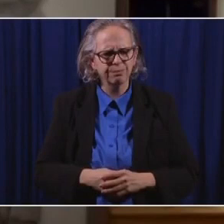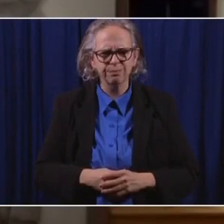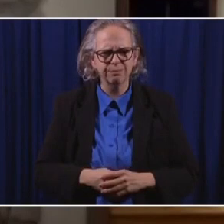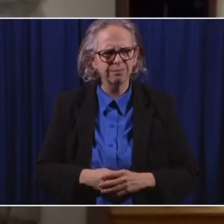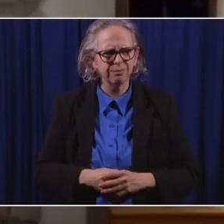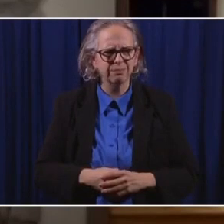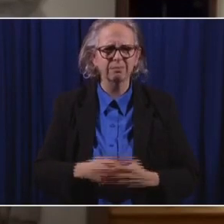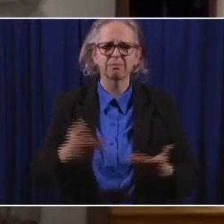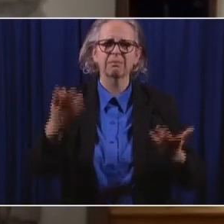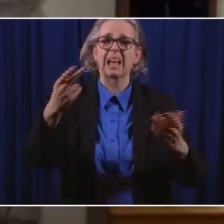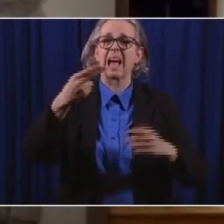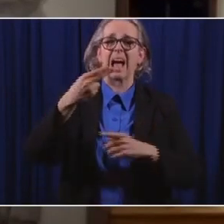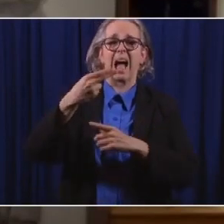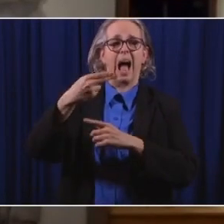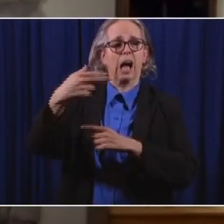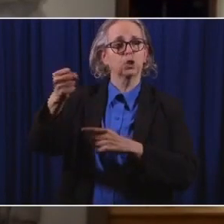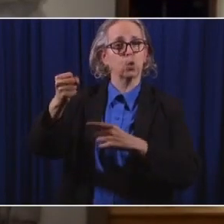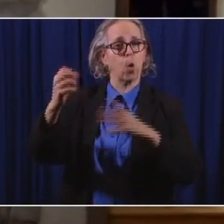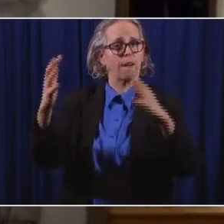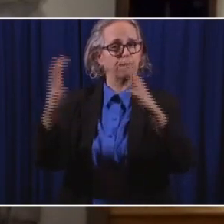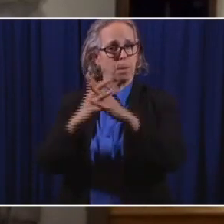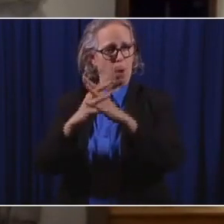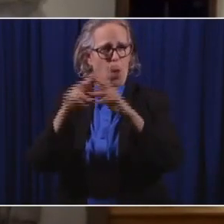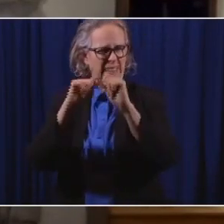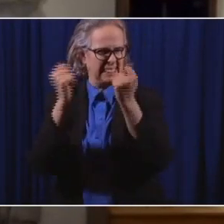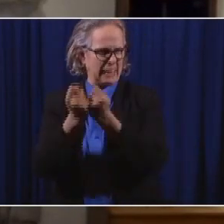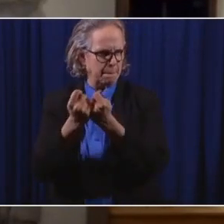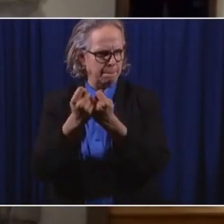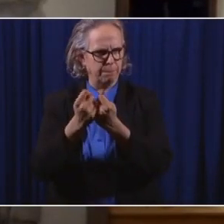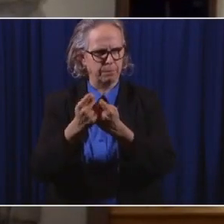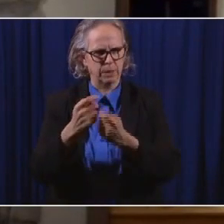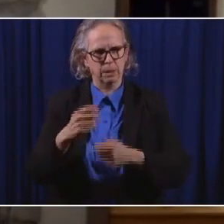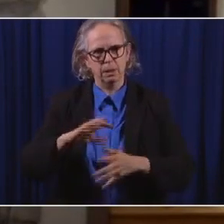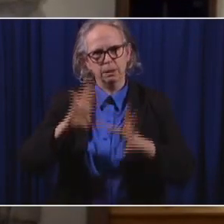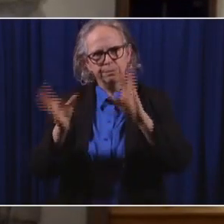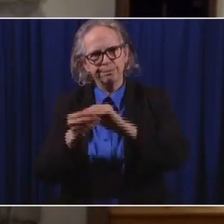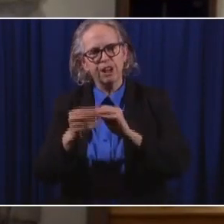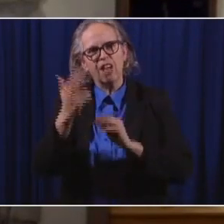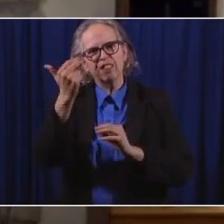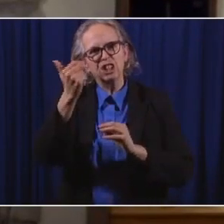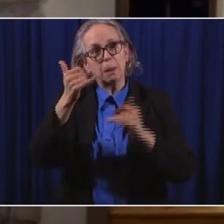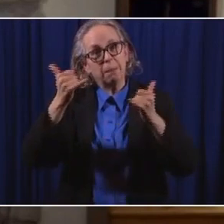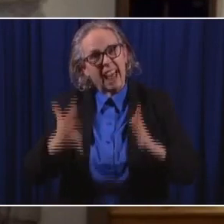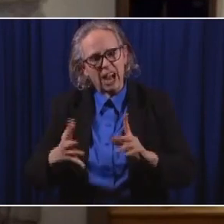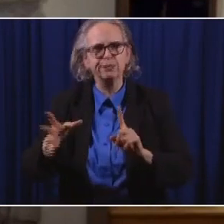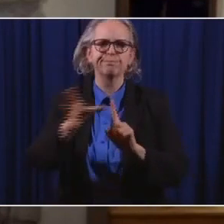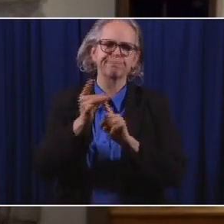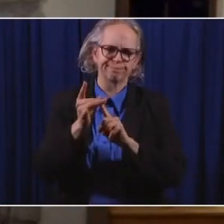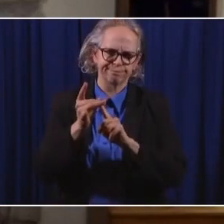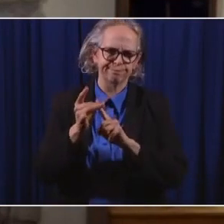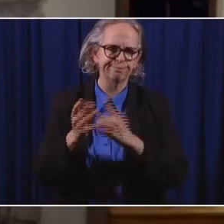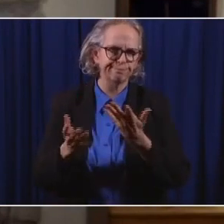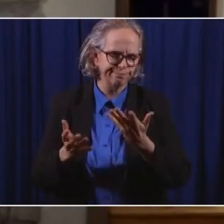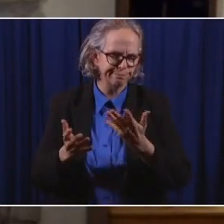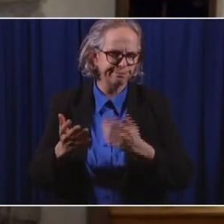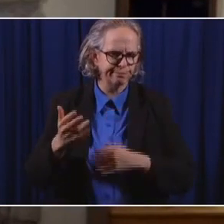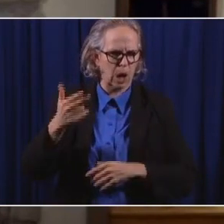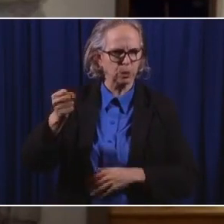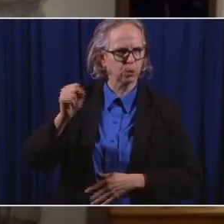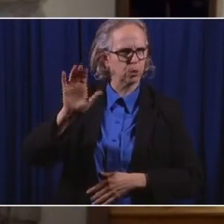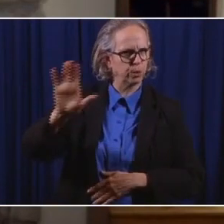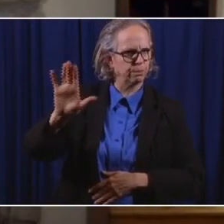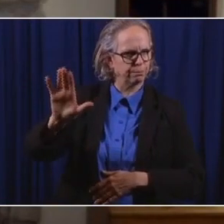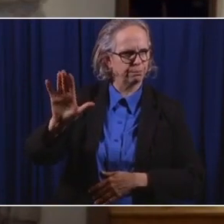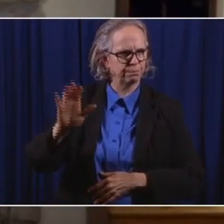football team had 13 players with COVID-19. A couple of players were infected, spread it to the other members of the